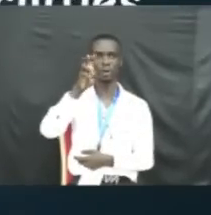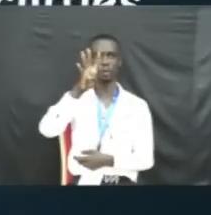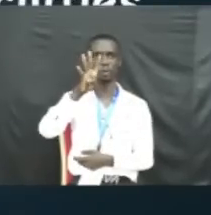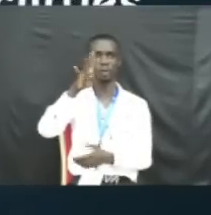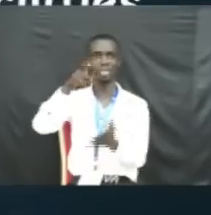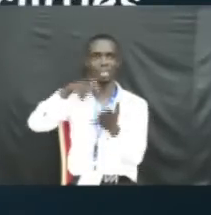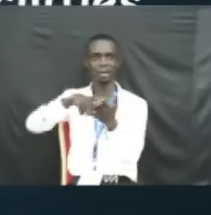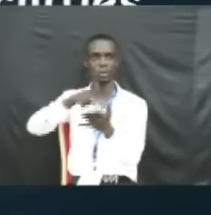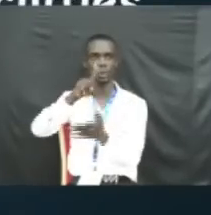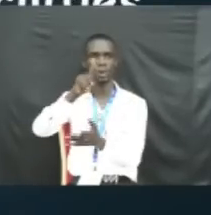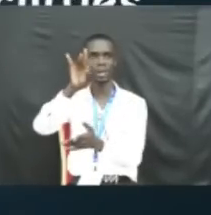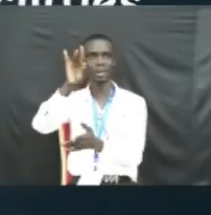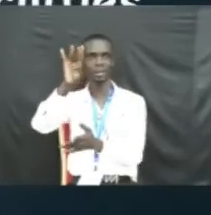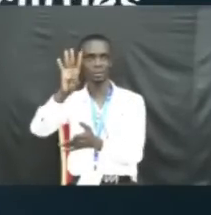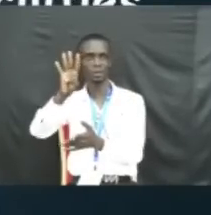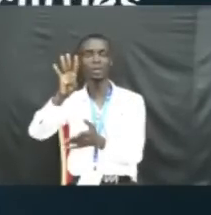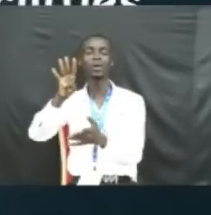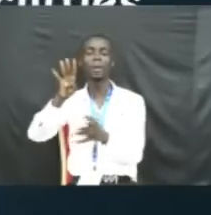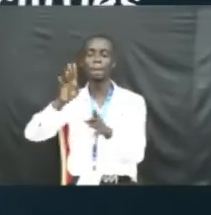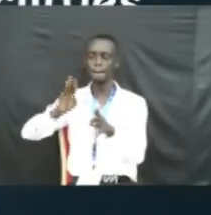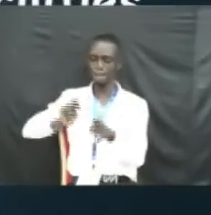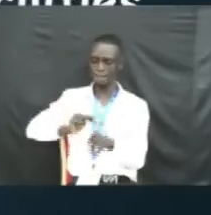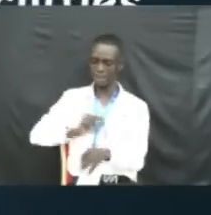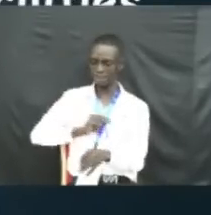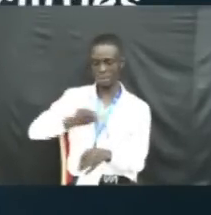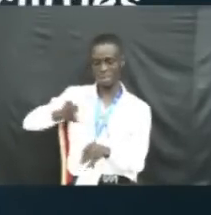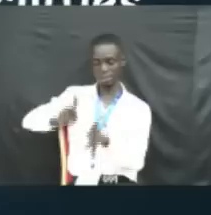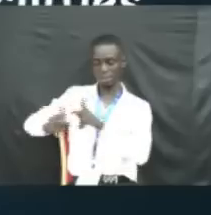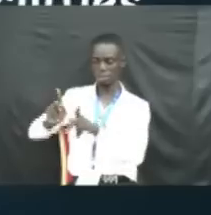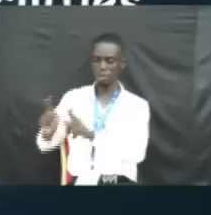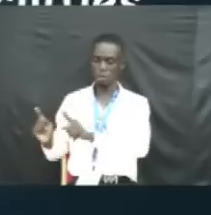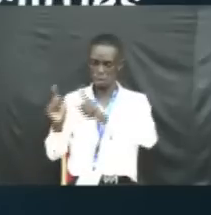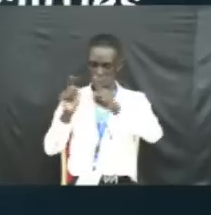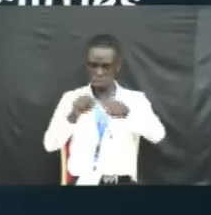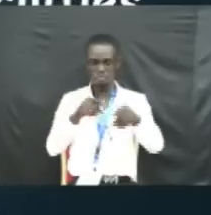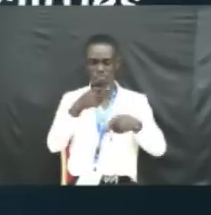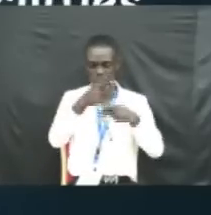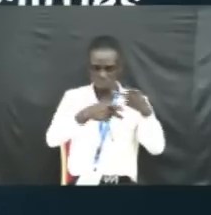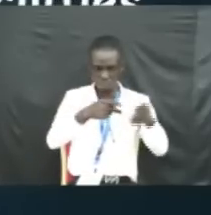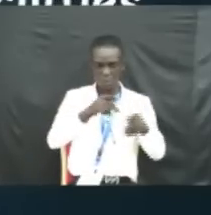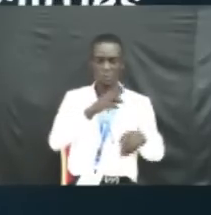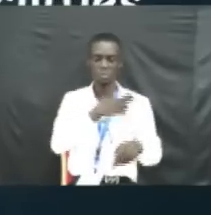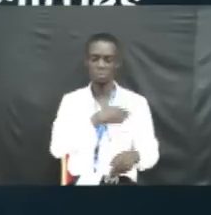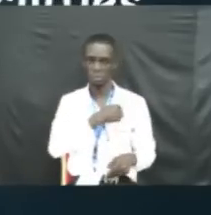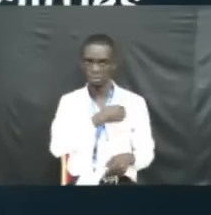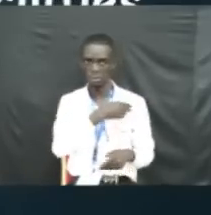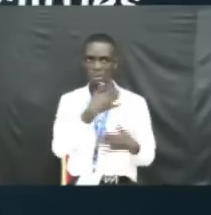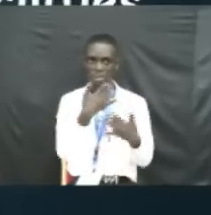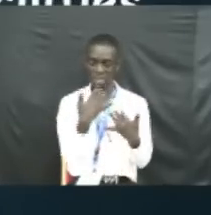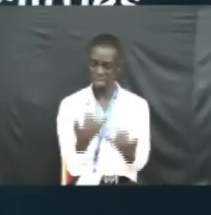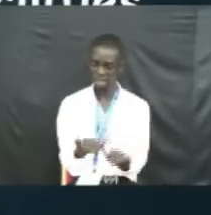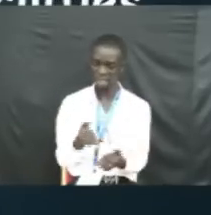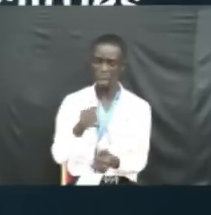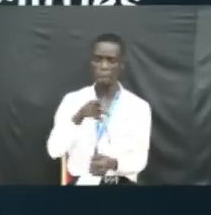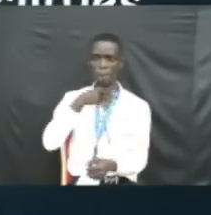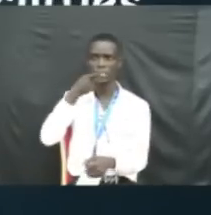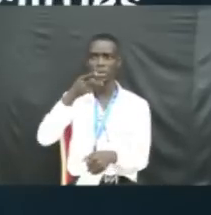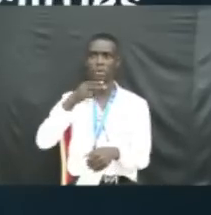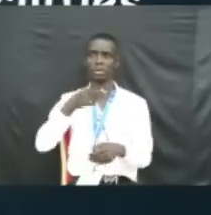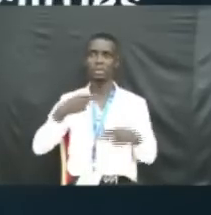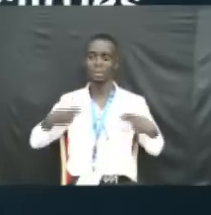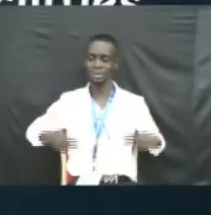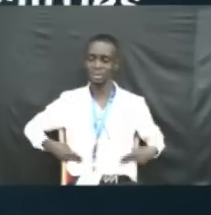patients assess health care in these 10 health facilities. Currently Pentecost Health Service